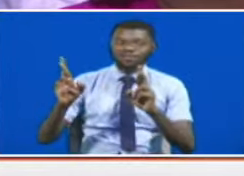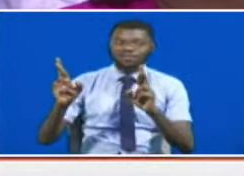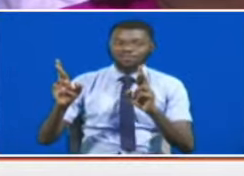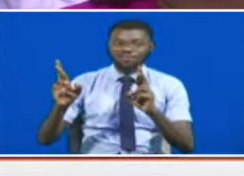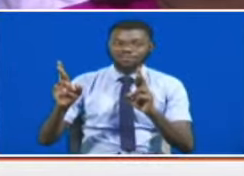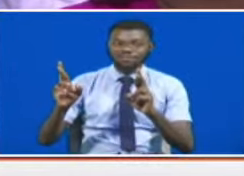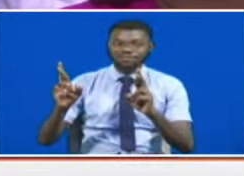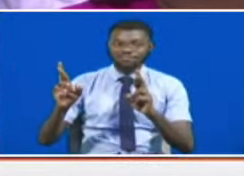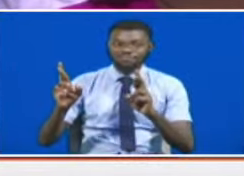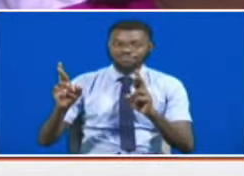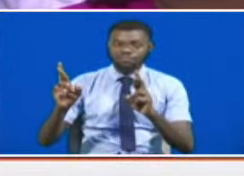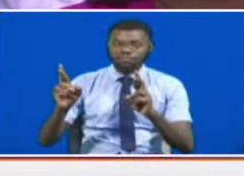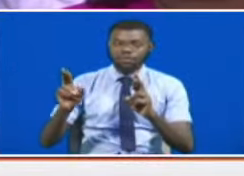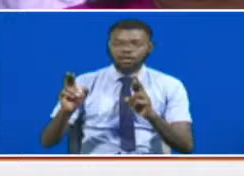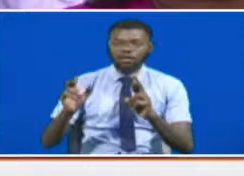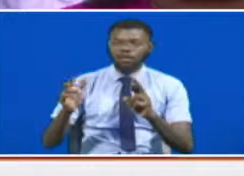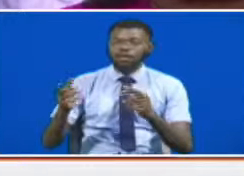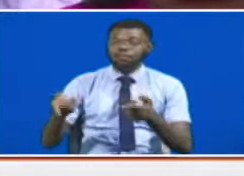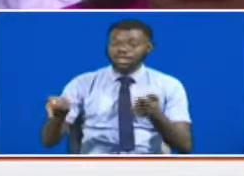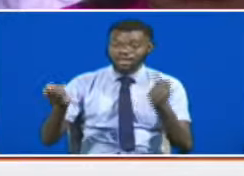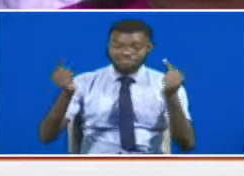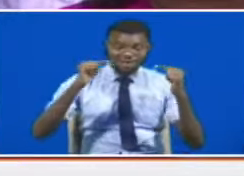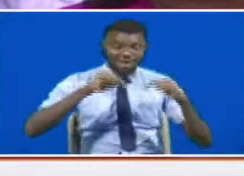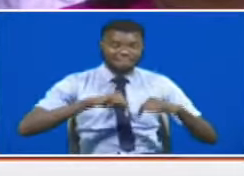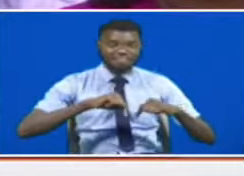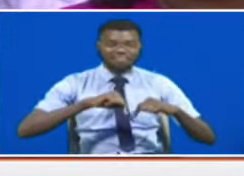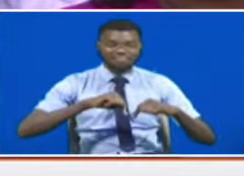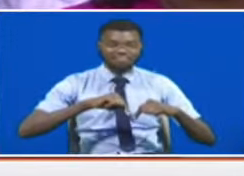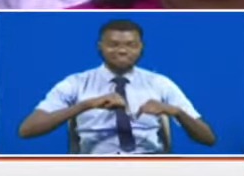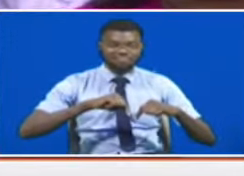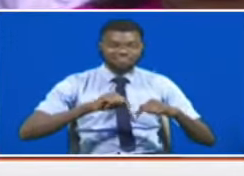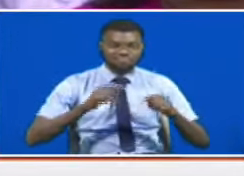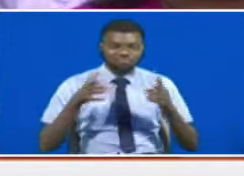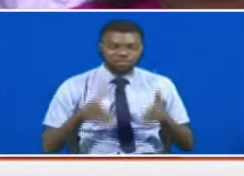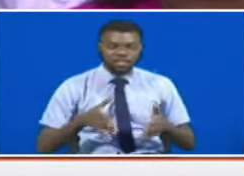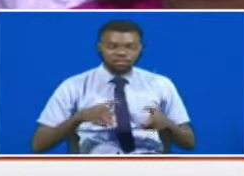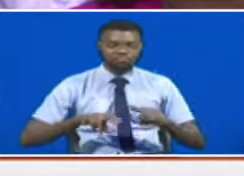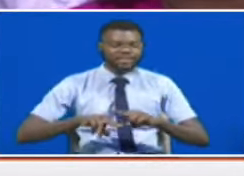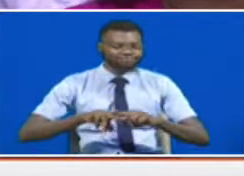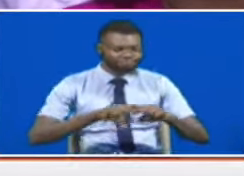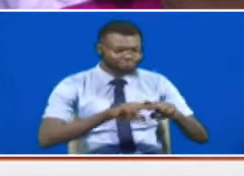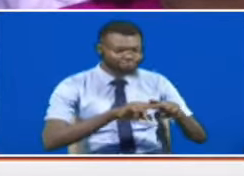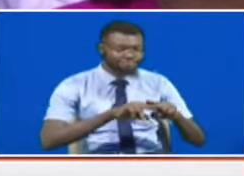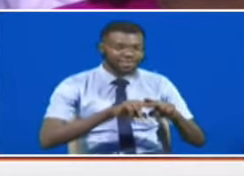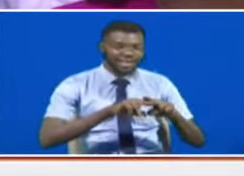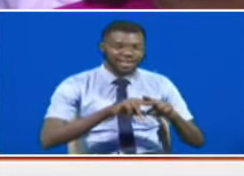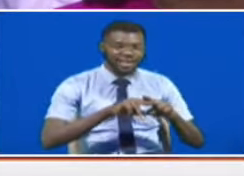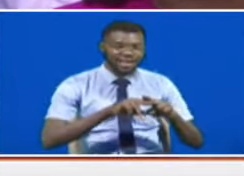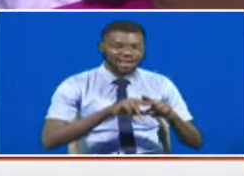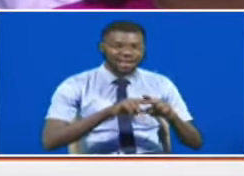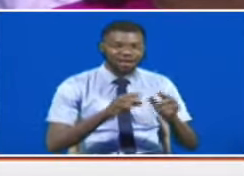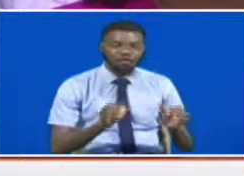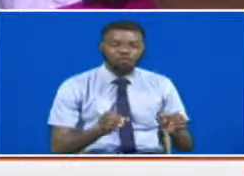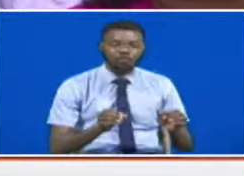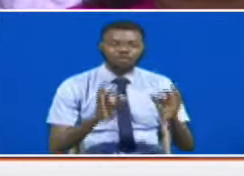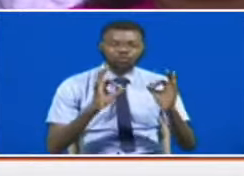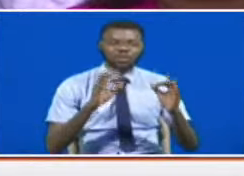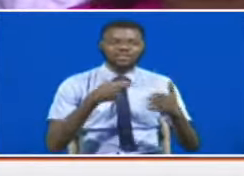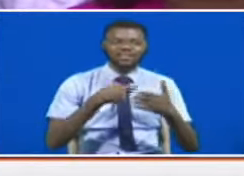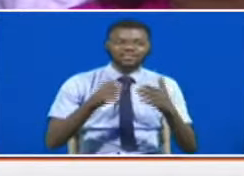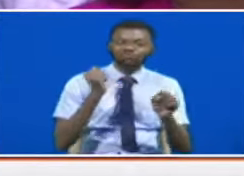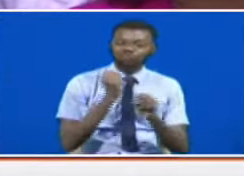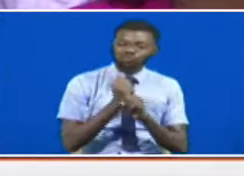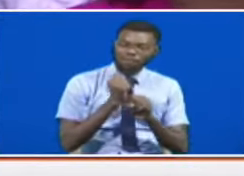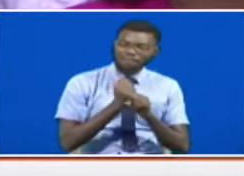here, convene here, sit down and initial or sign the return to work